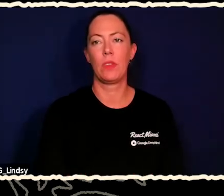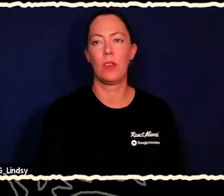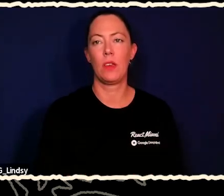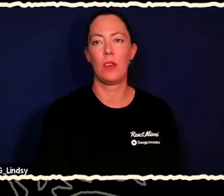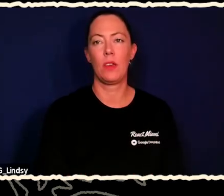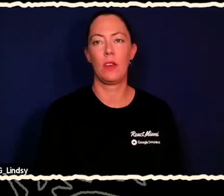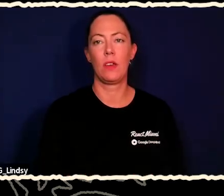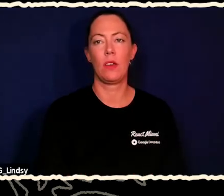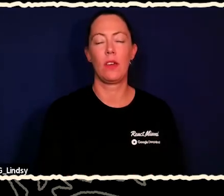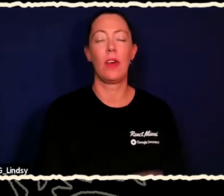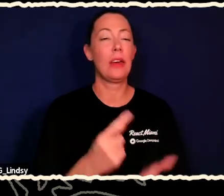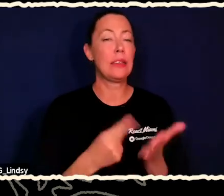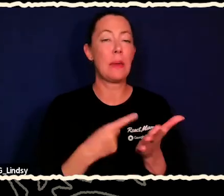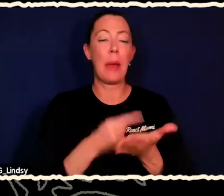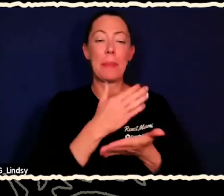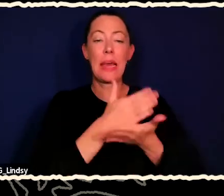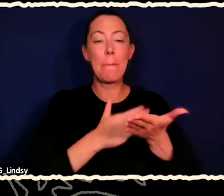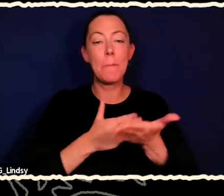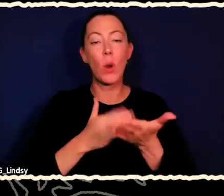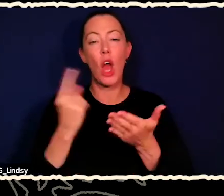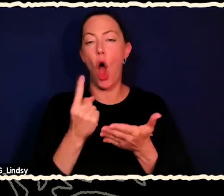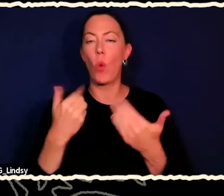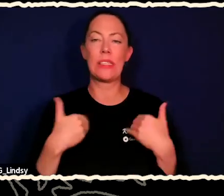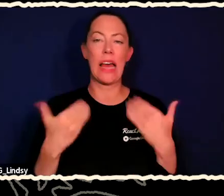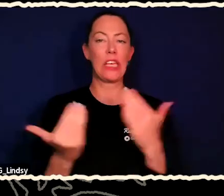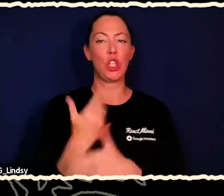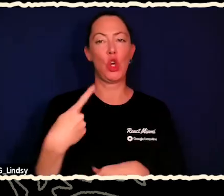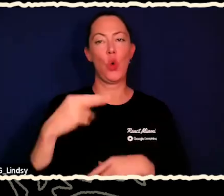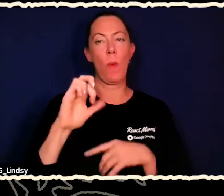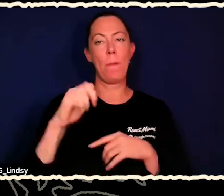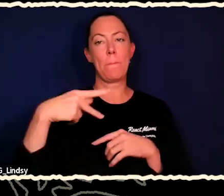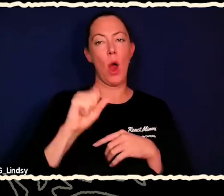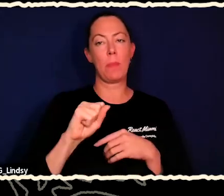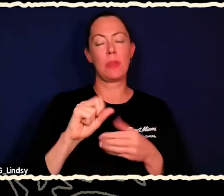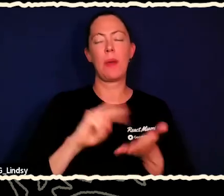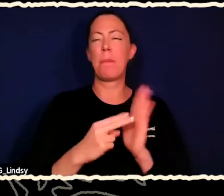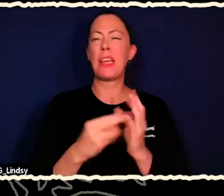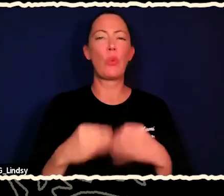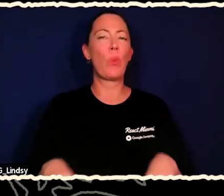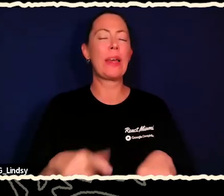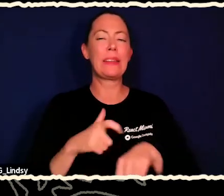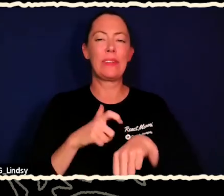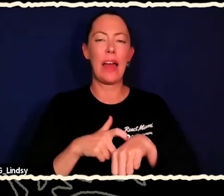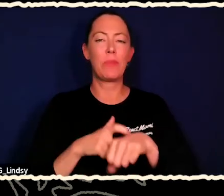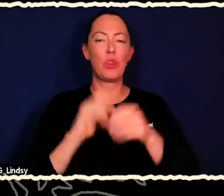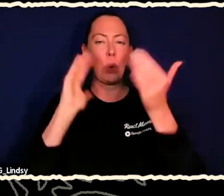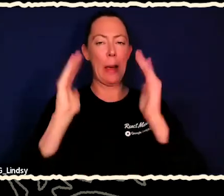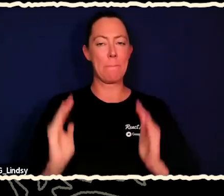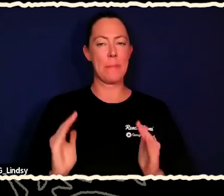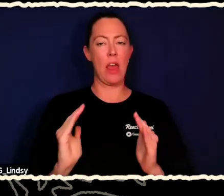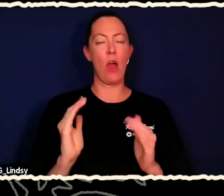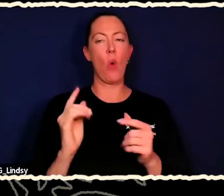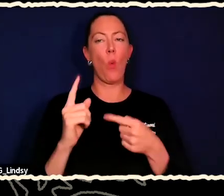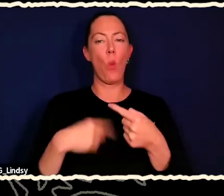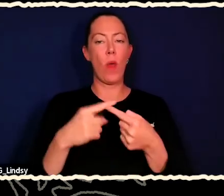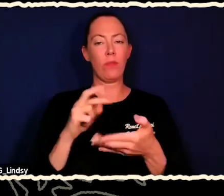new props anyway. And that means you're wasting time doing comparisons that will always return false. It's wasted